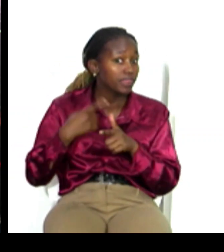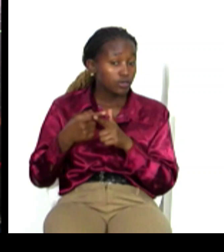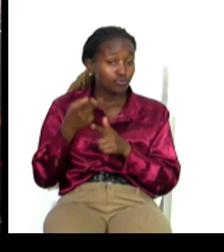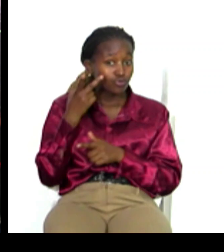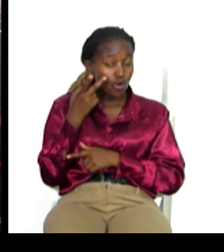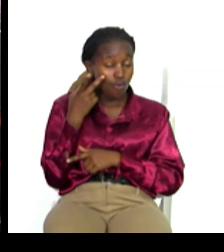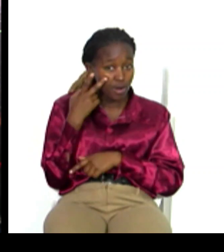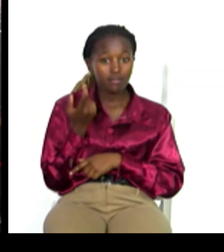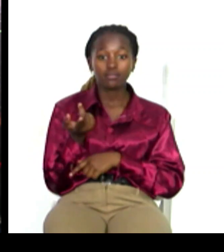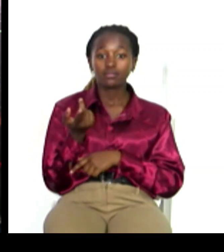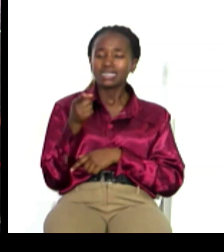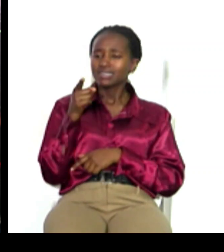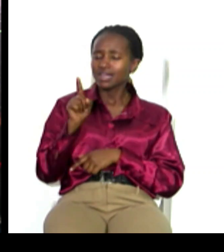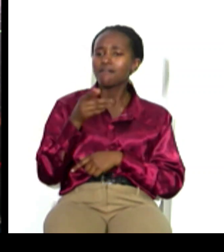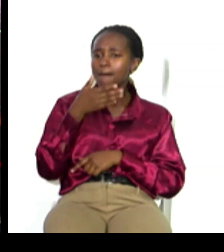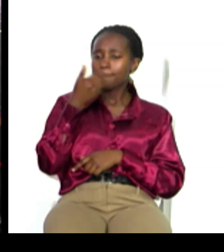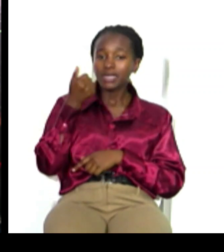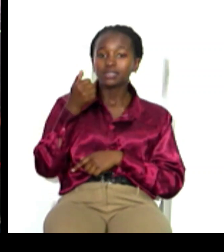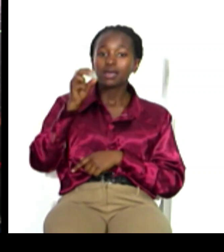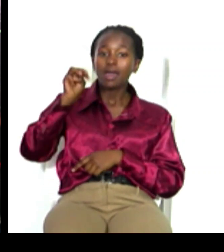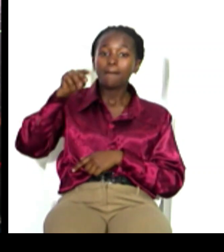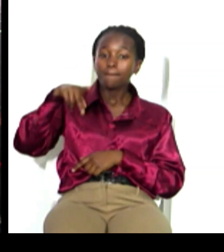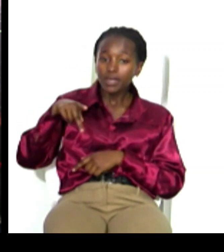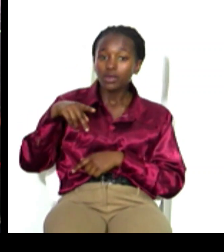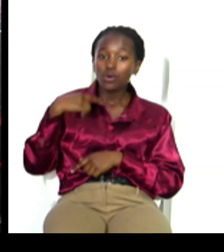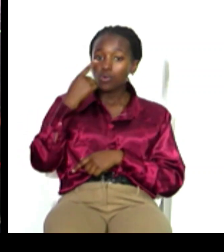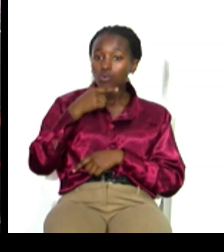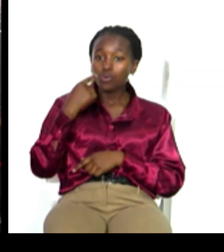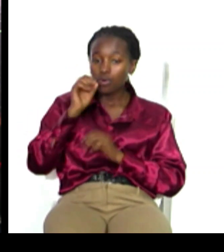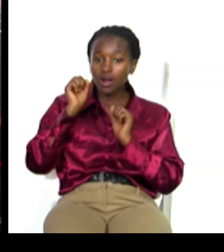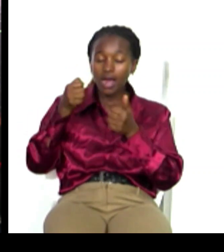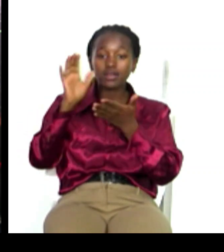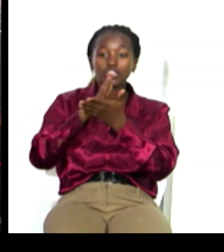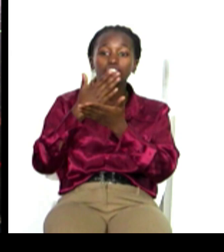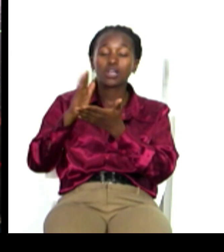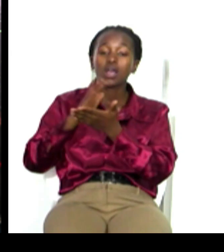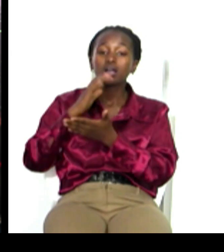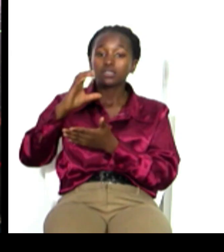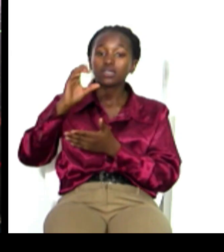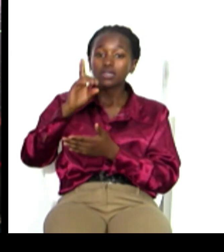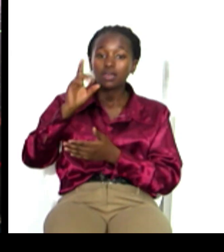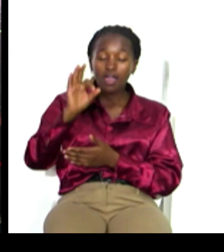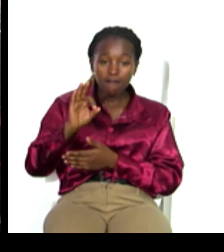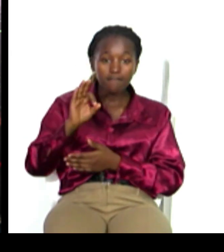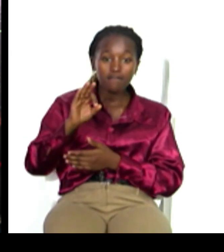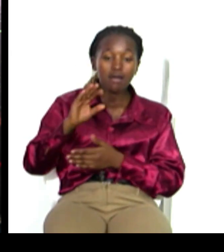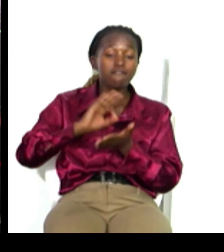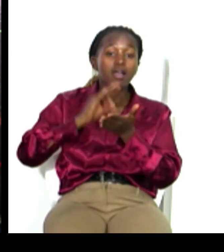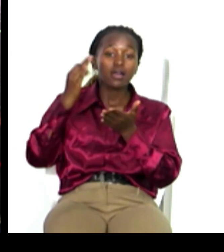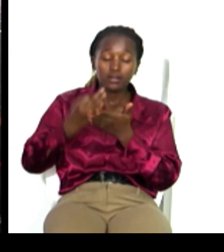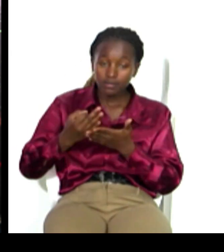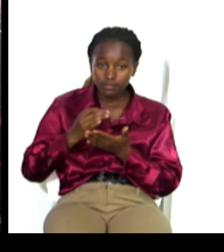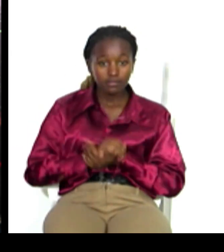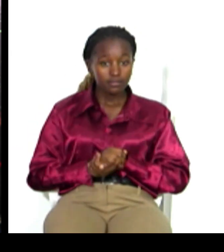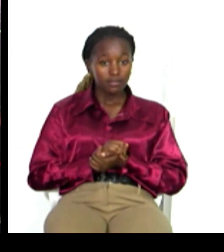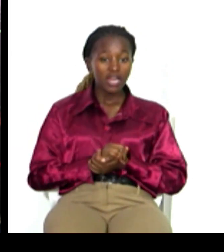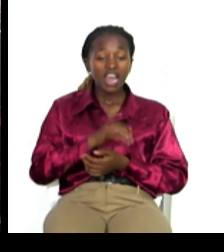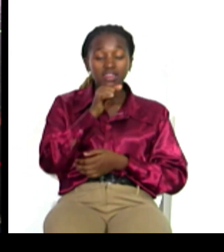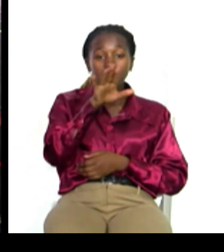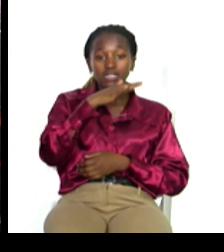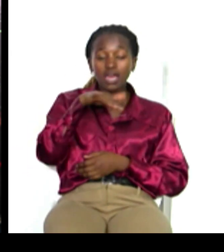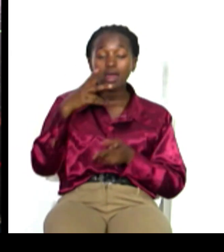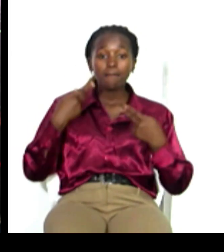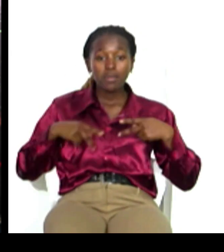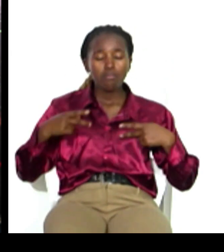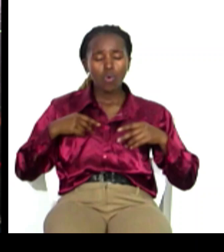been declared as the best MP in disbanding CDF fund. This is an MP. Enda Embakasi, people are